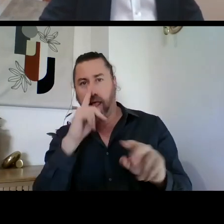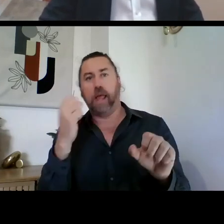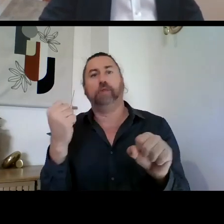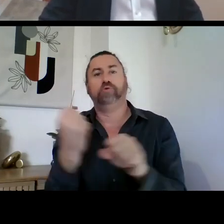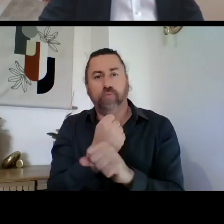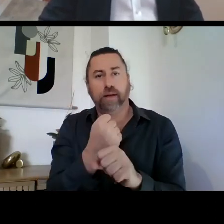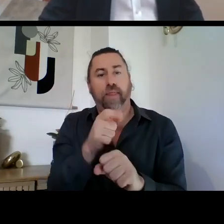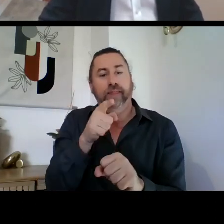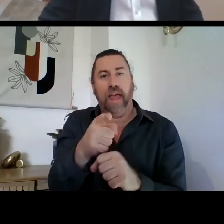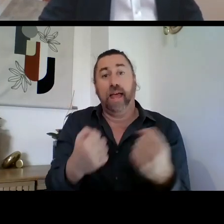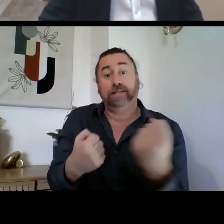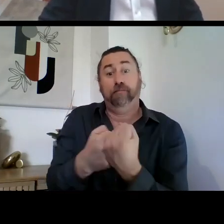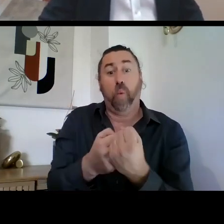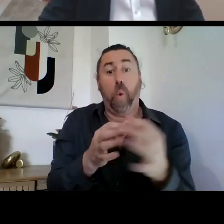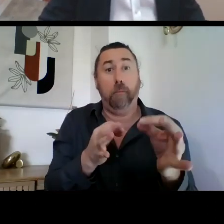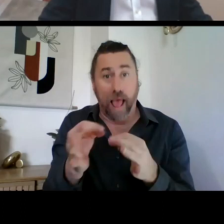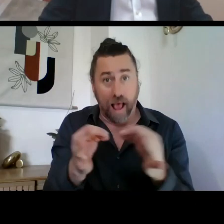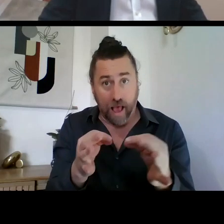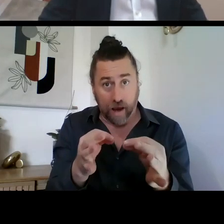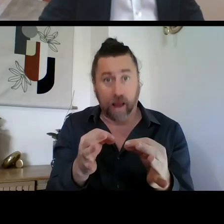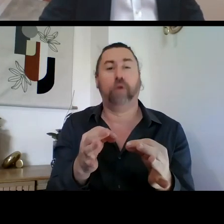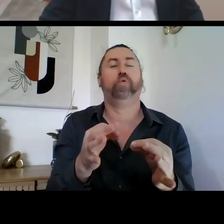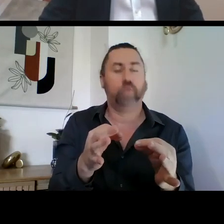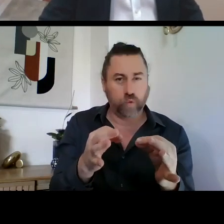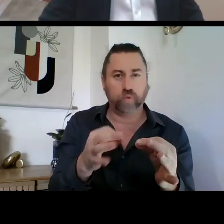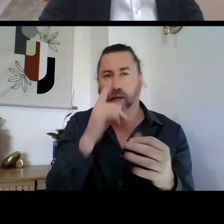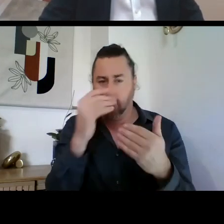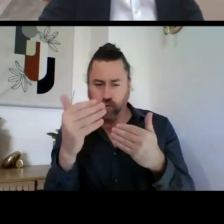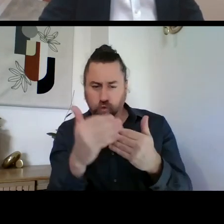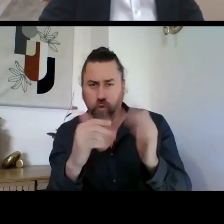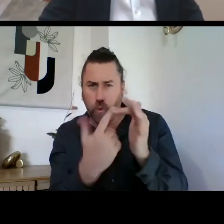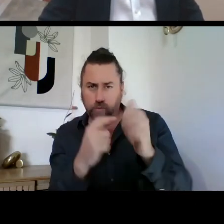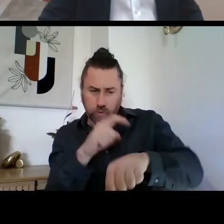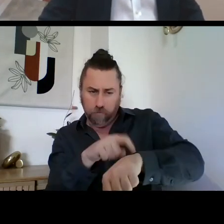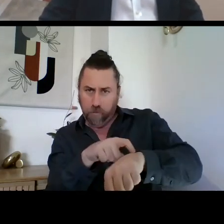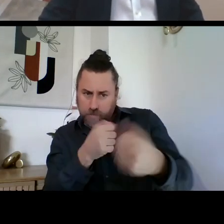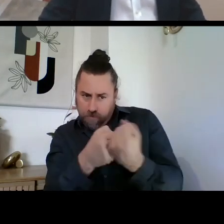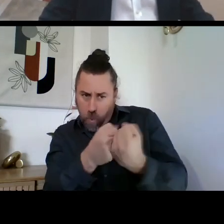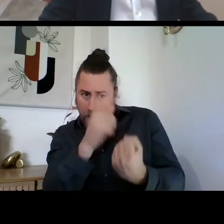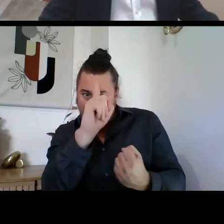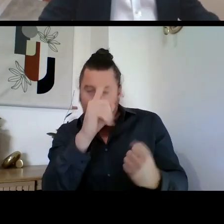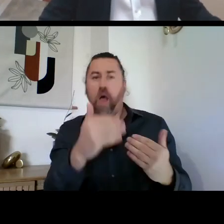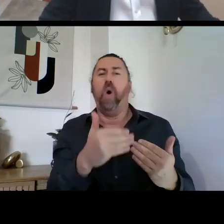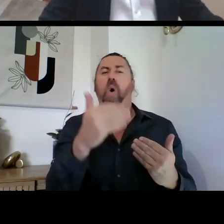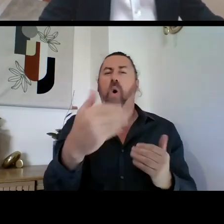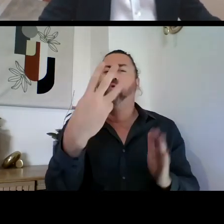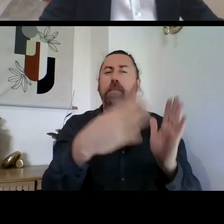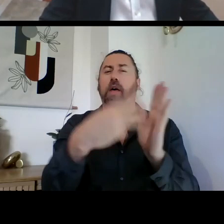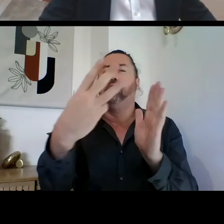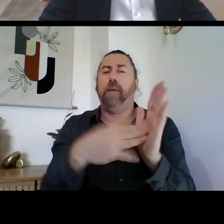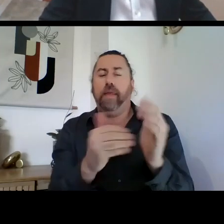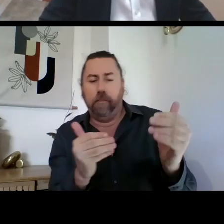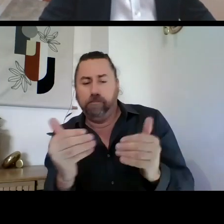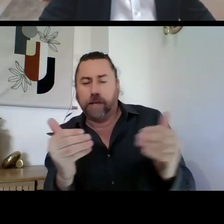plan that will specify short-term supports and/or a quarterly budget that can be used for